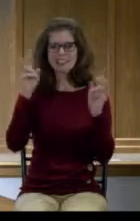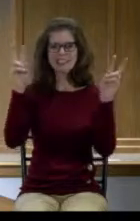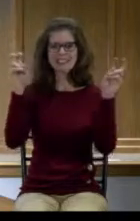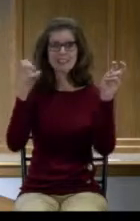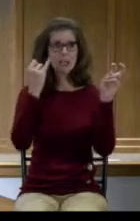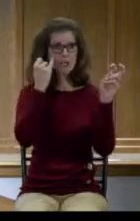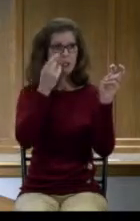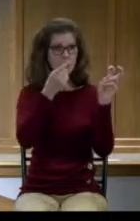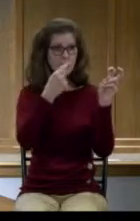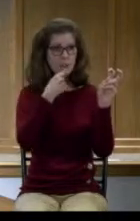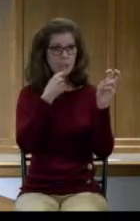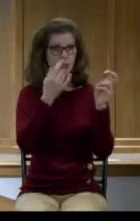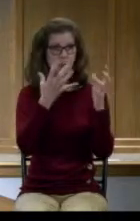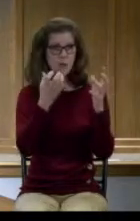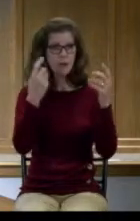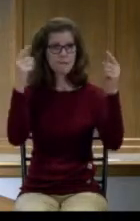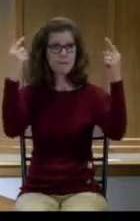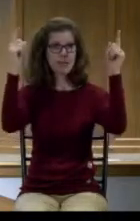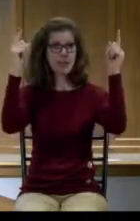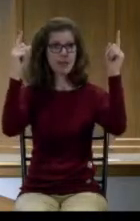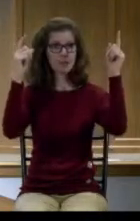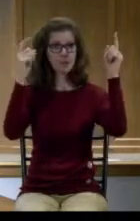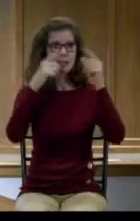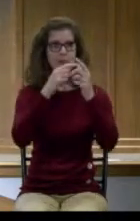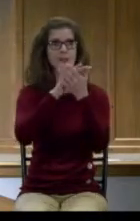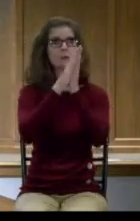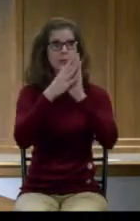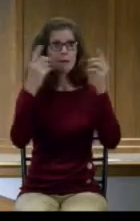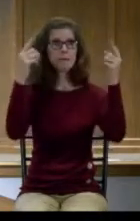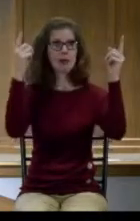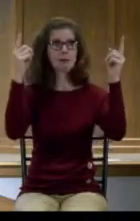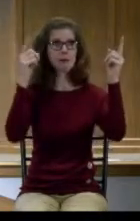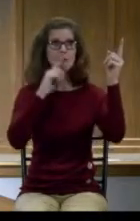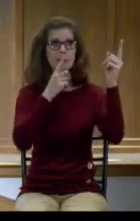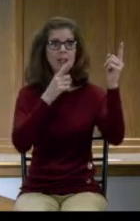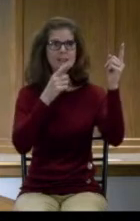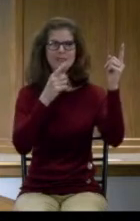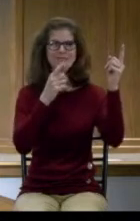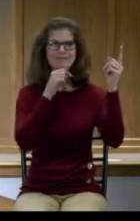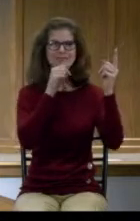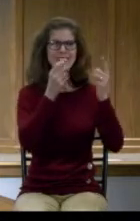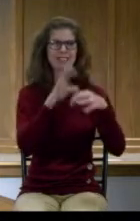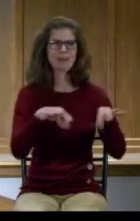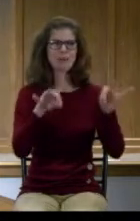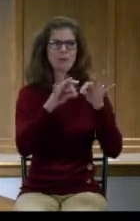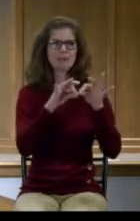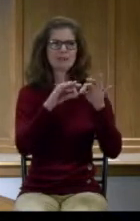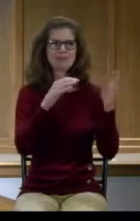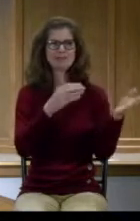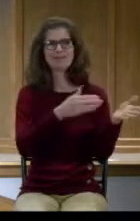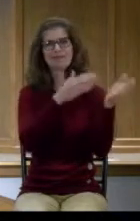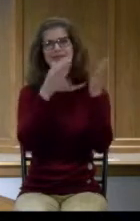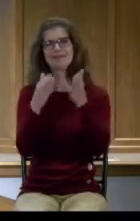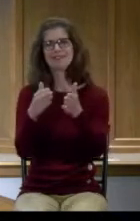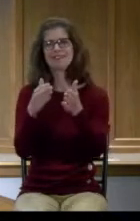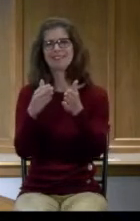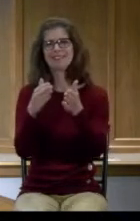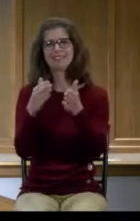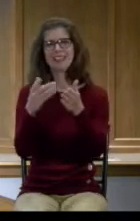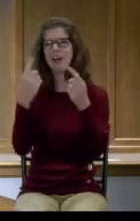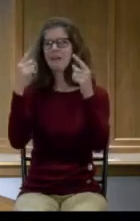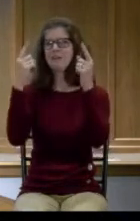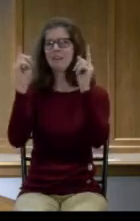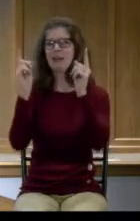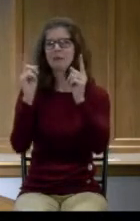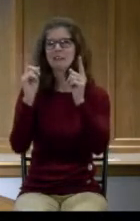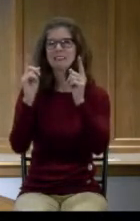but then you get a good dose of it and realize it's highly overrated. Or Jim Carrey, one of the funniest people and one of the most famous actors of all